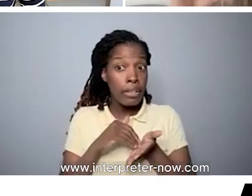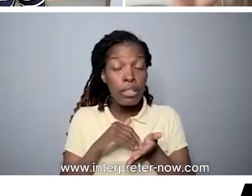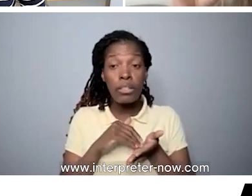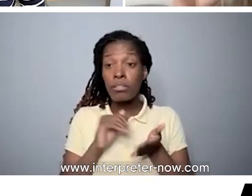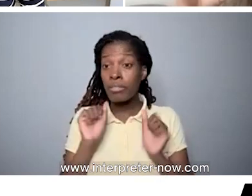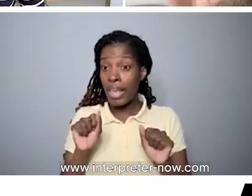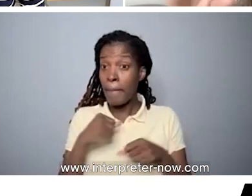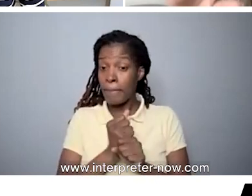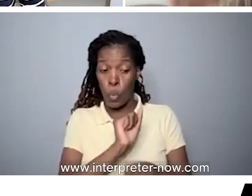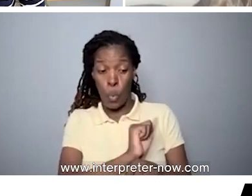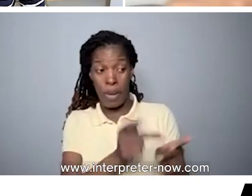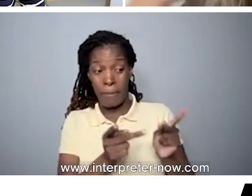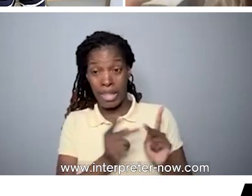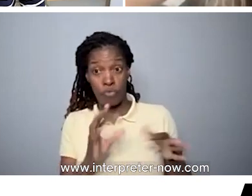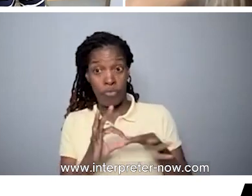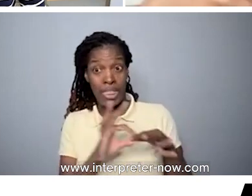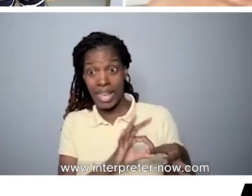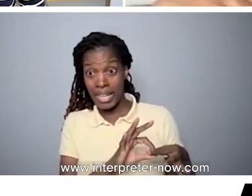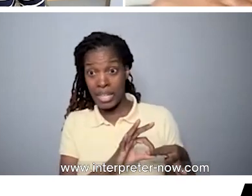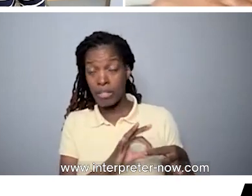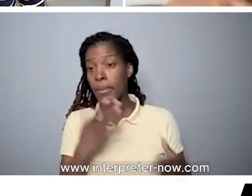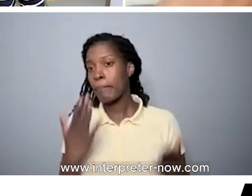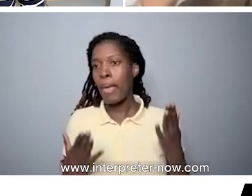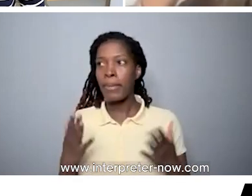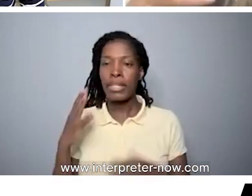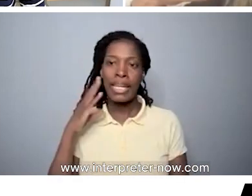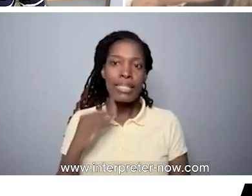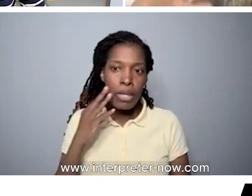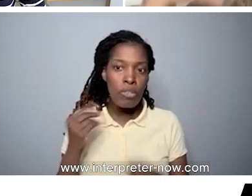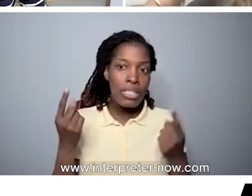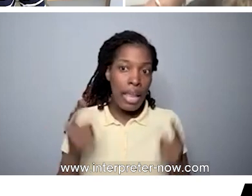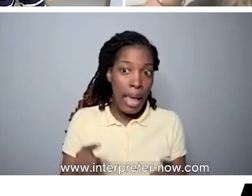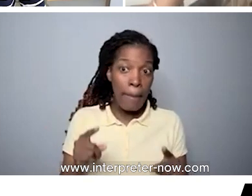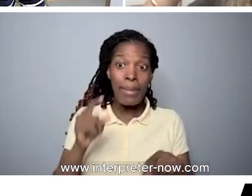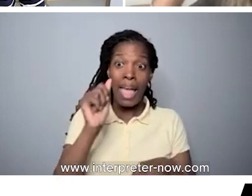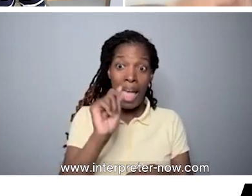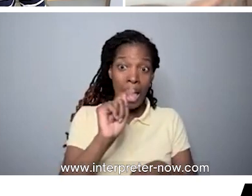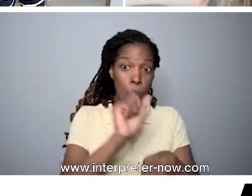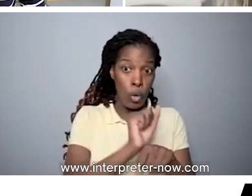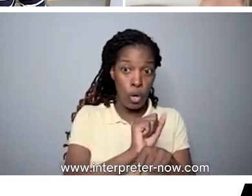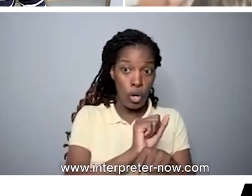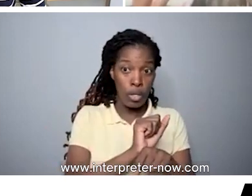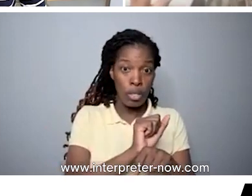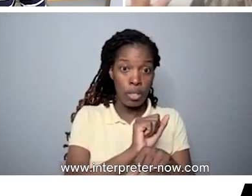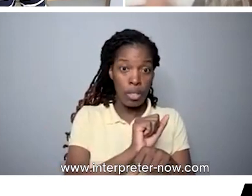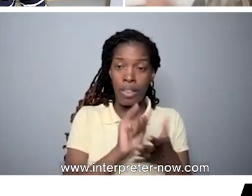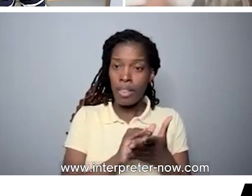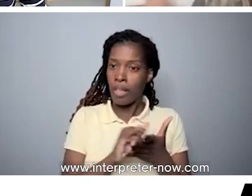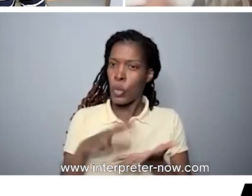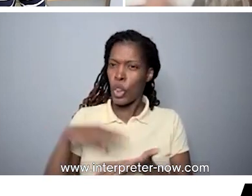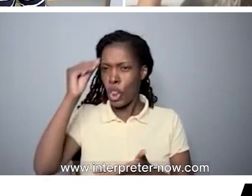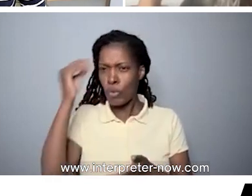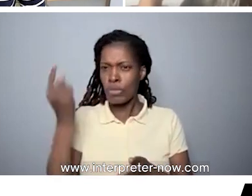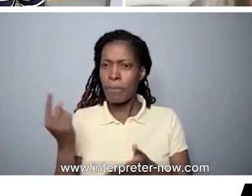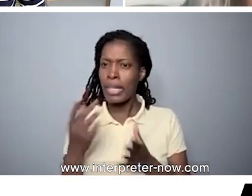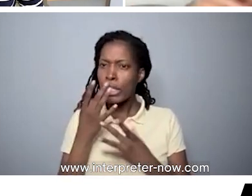workplace related. So an experience that you had at work that like where you learned something interesting or something